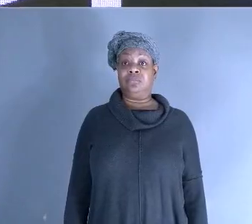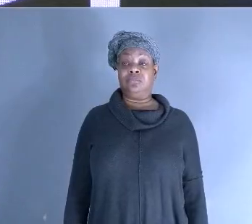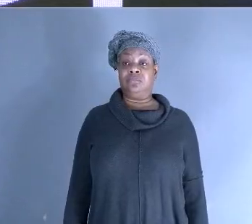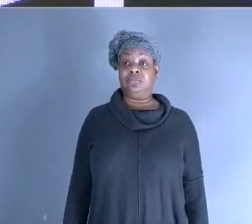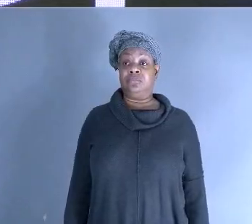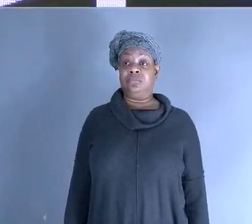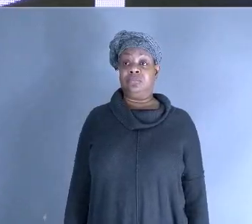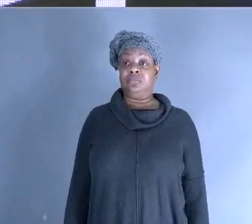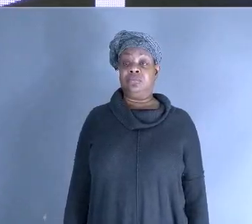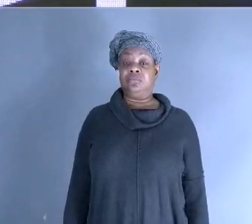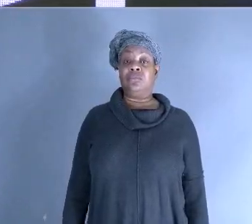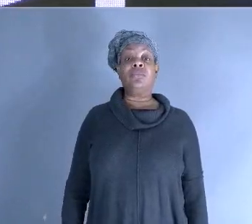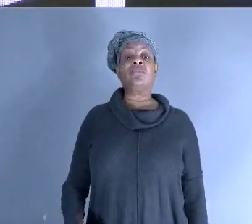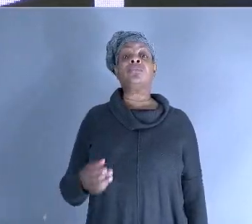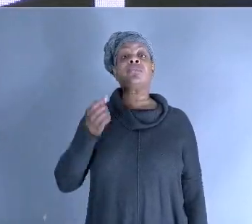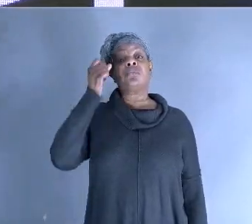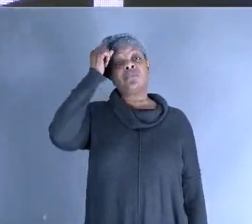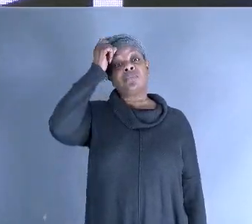say